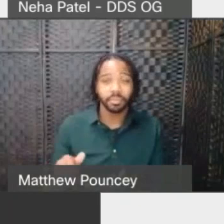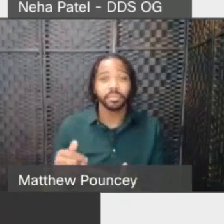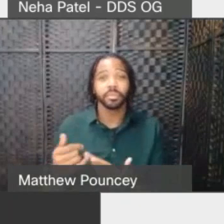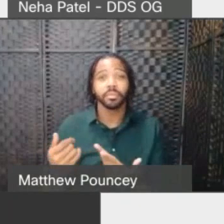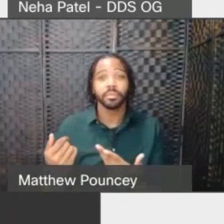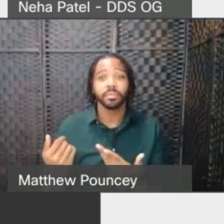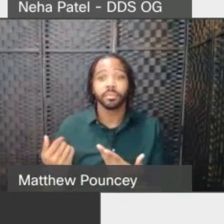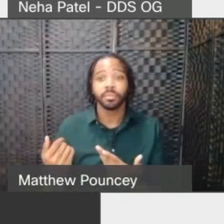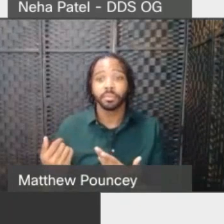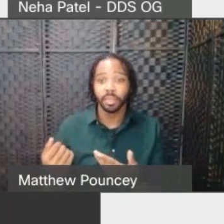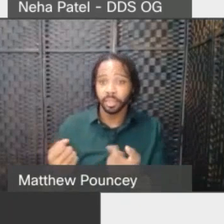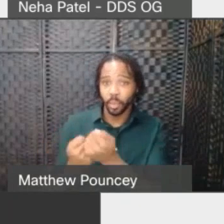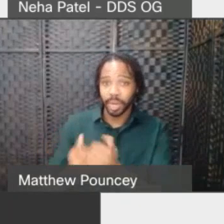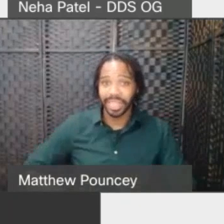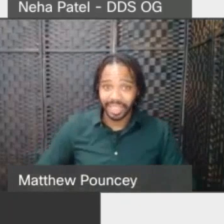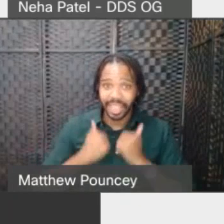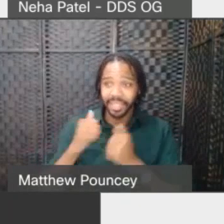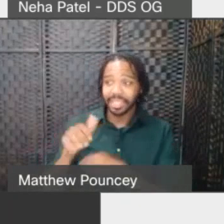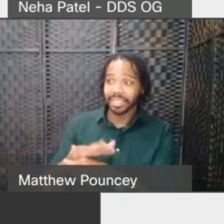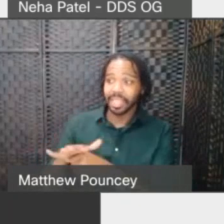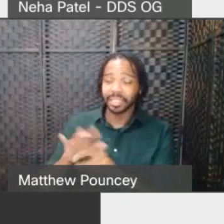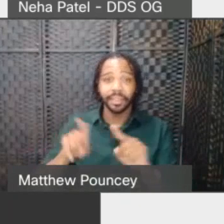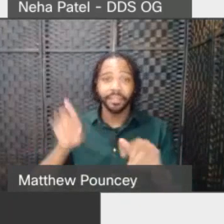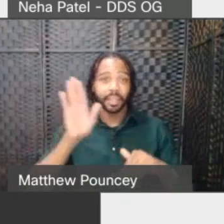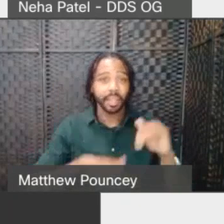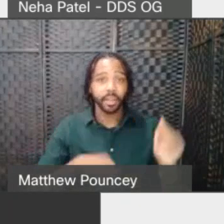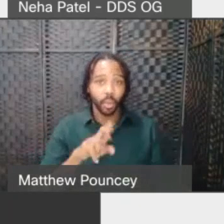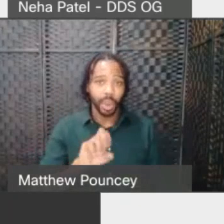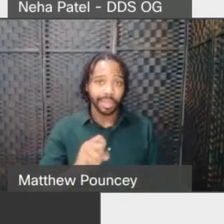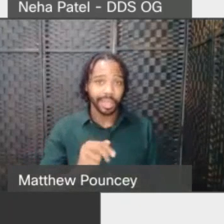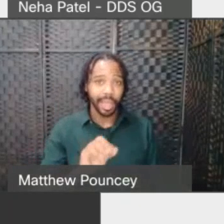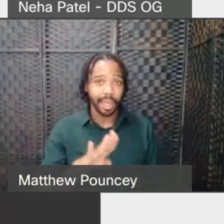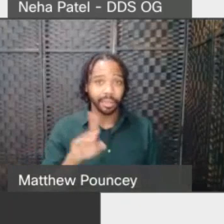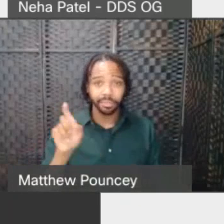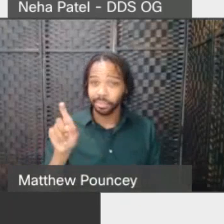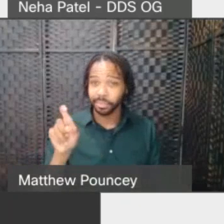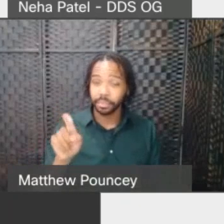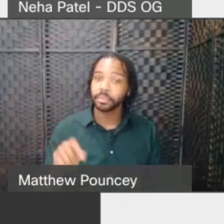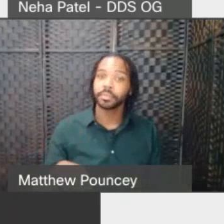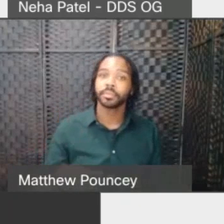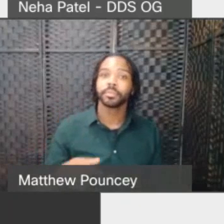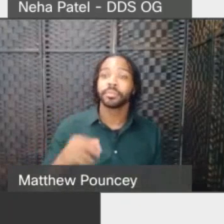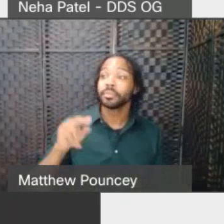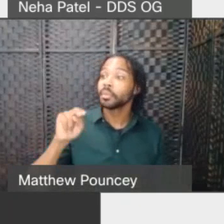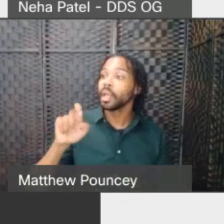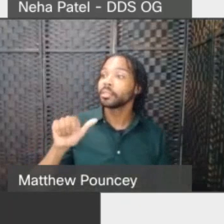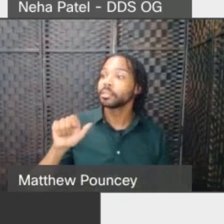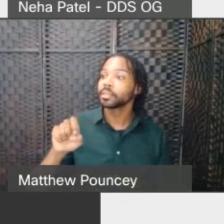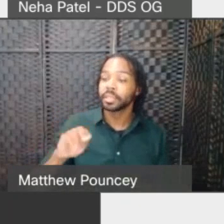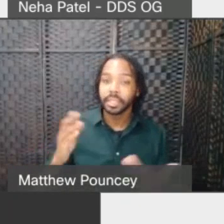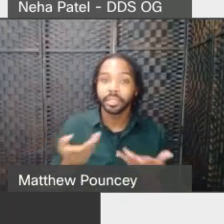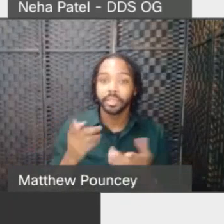sites have different requirements than residential habilitation sites. Nelson, I think you're here, right?